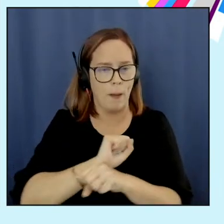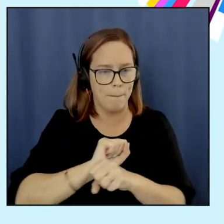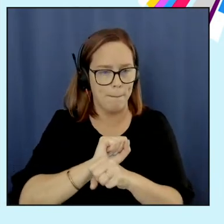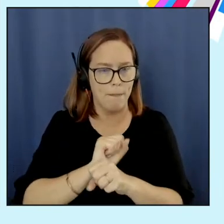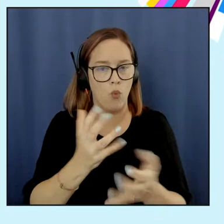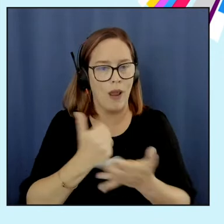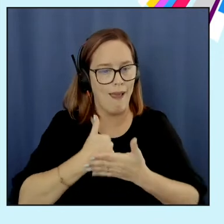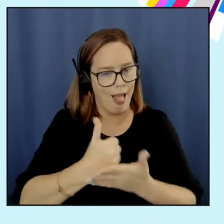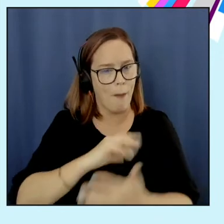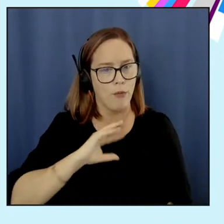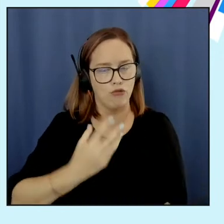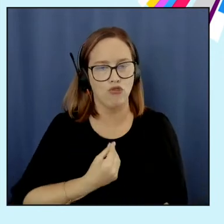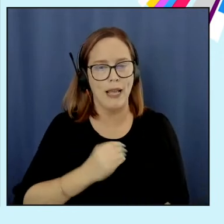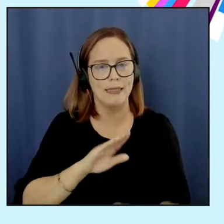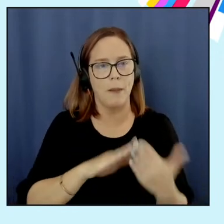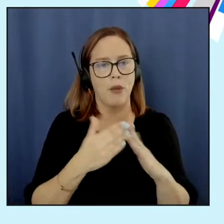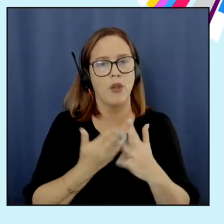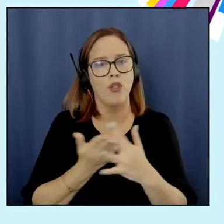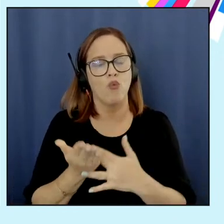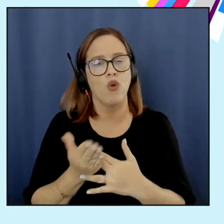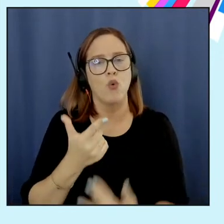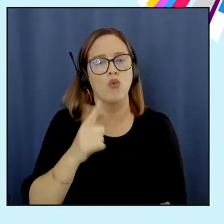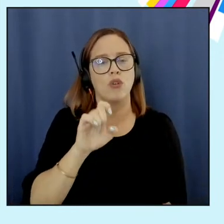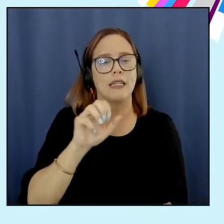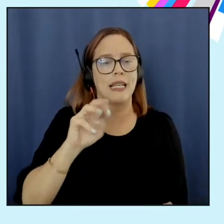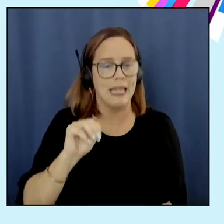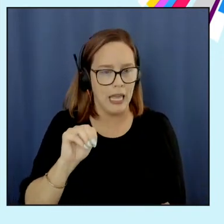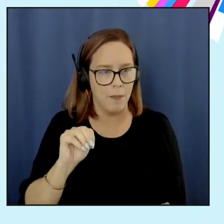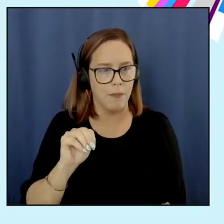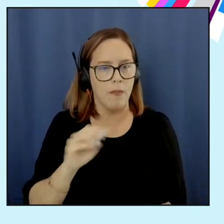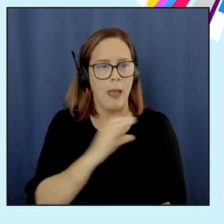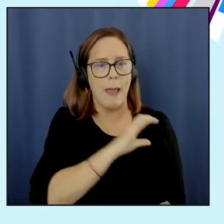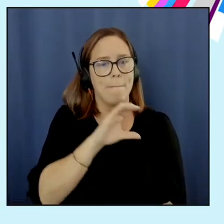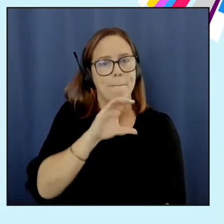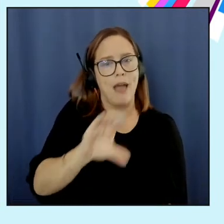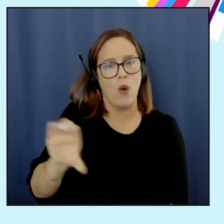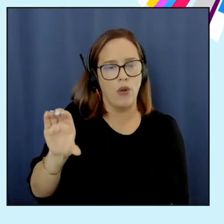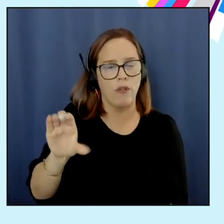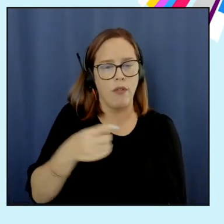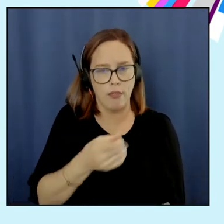our GLIM Technical Academy to empower them in technical skills.